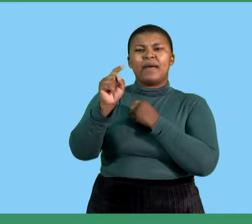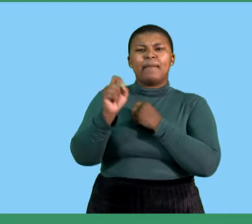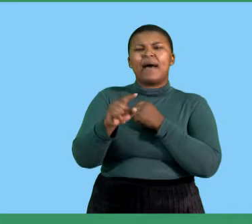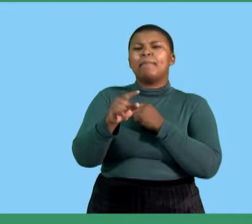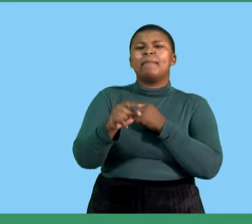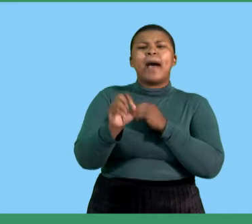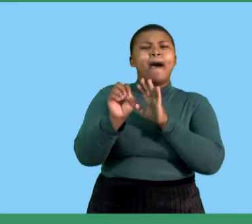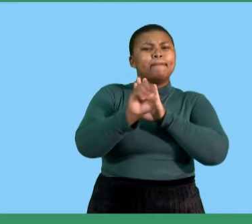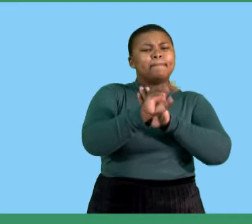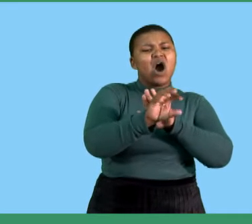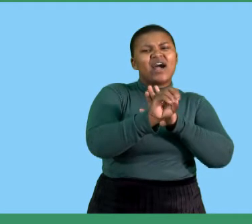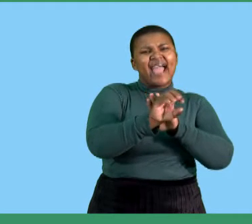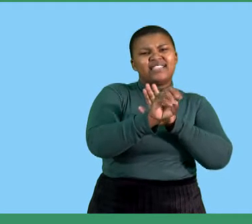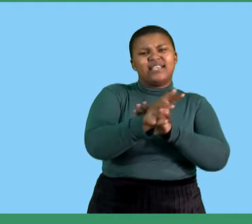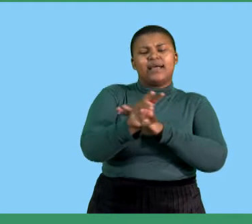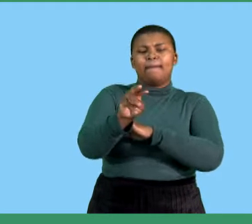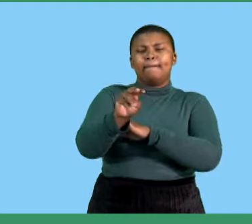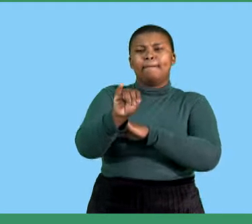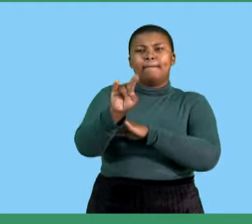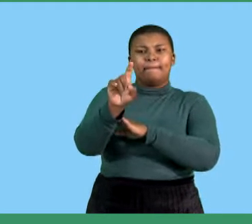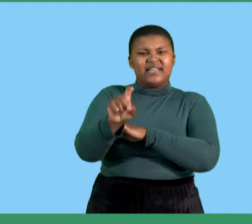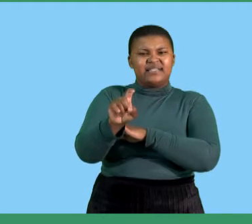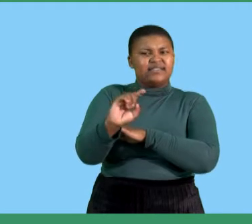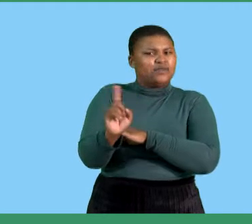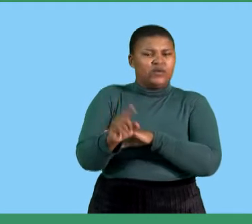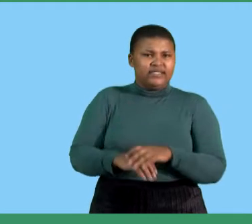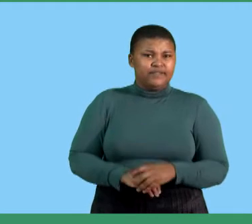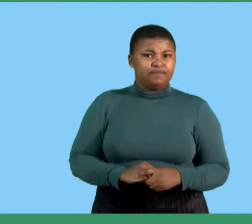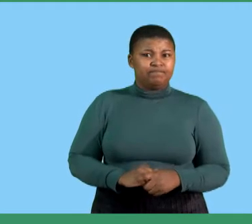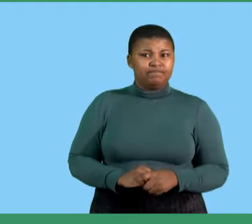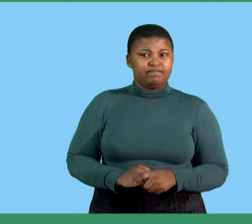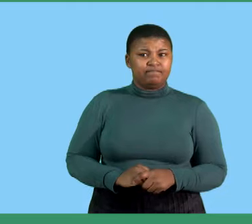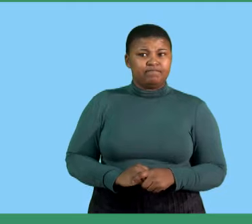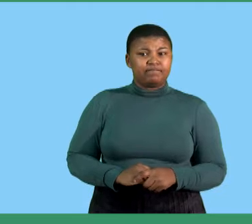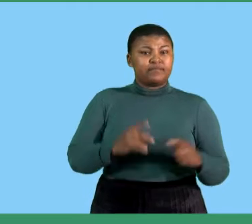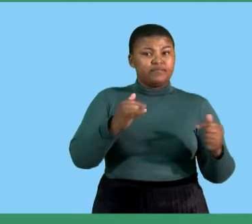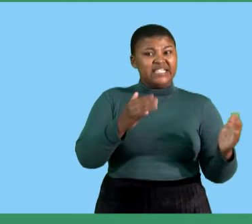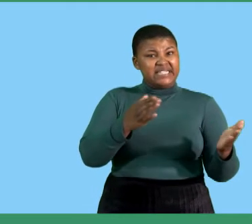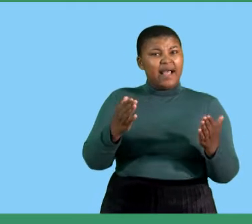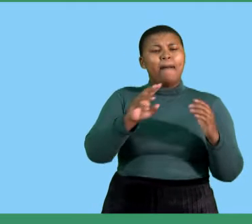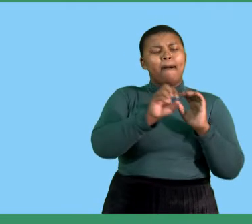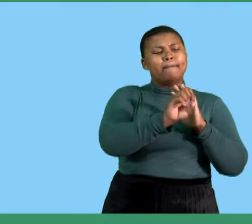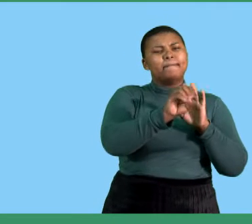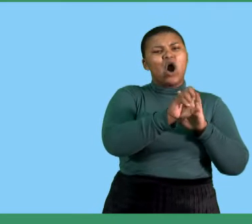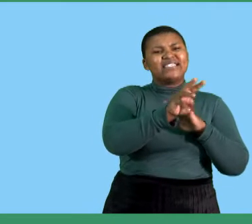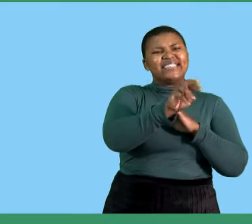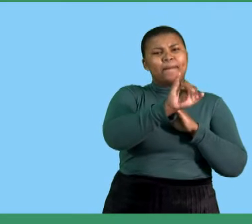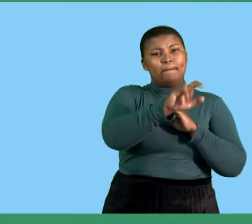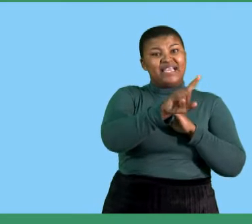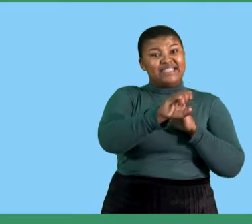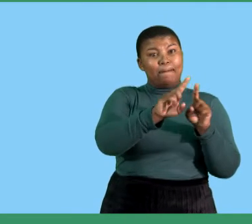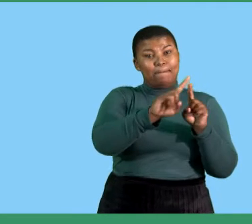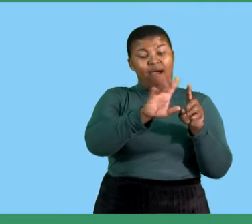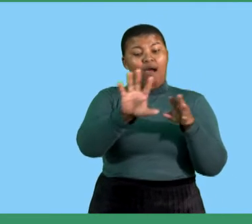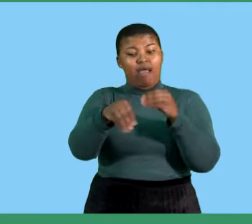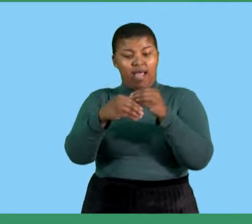of the marketing mix. Right, what is the meaning of the marketing mix with reference to the 7 P's? Now, take note, it's